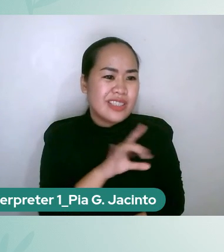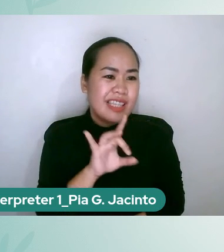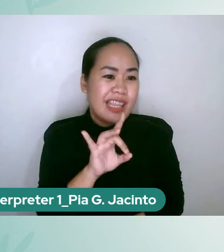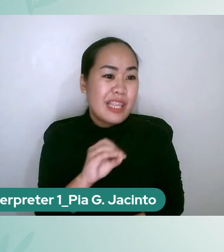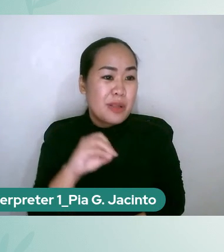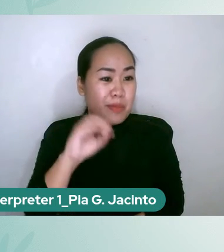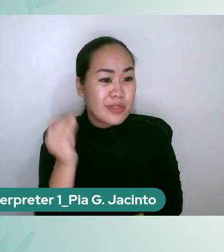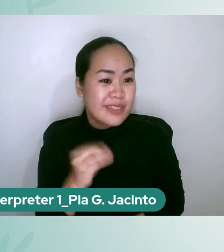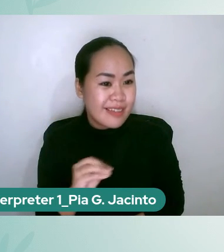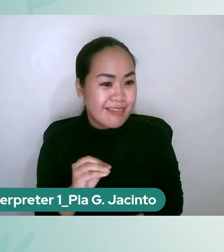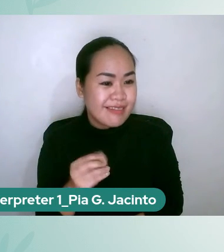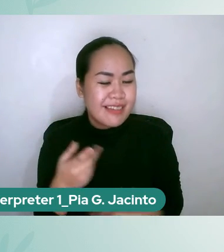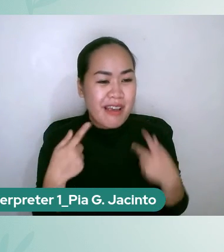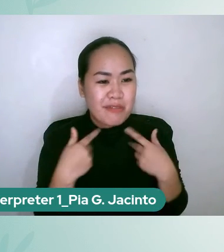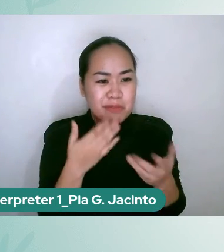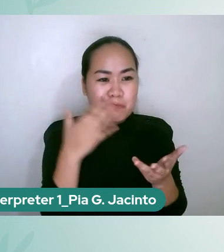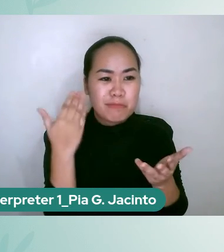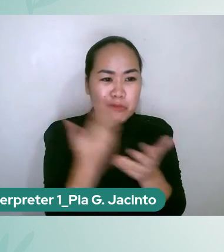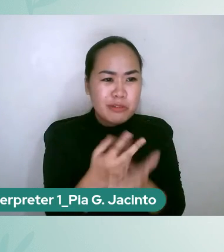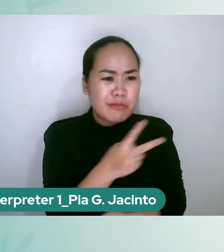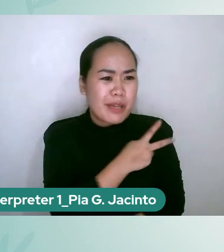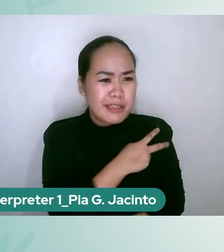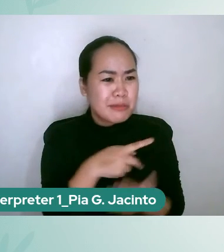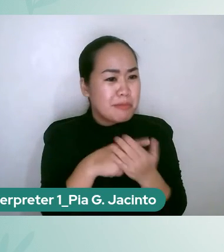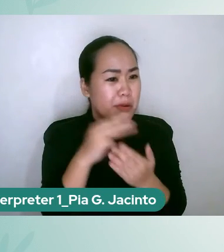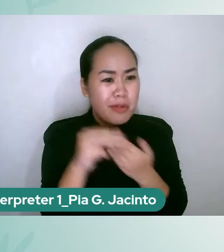they have a very good vaccination program, they